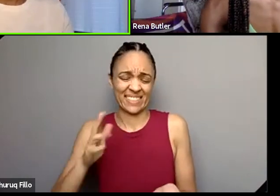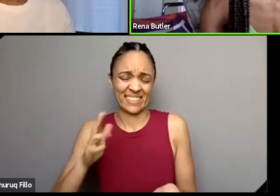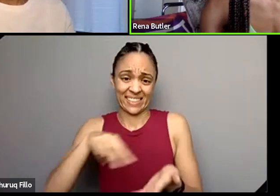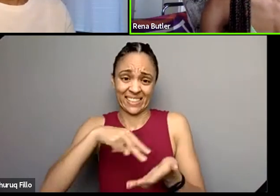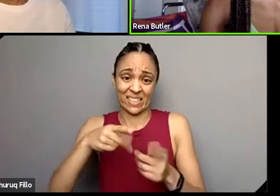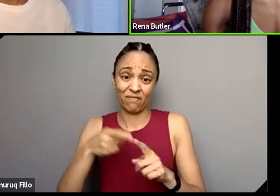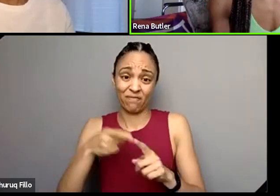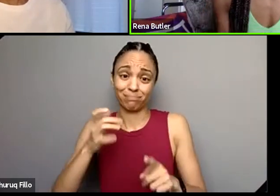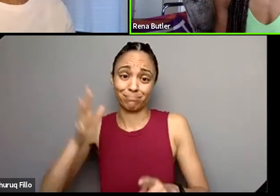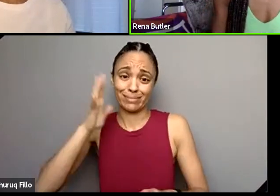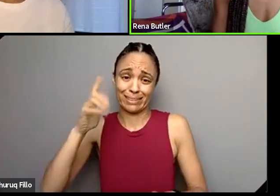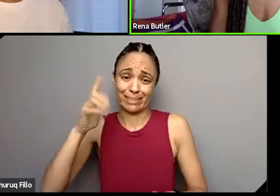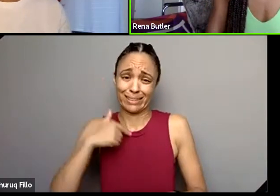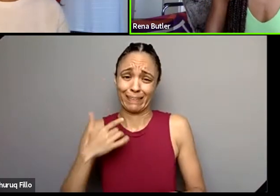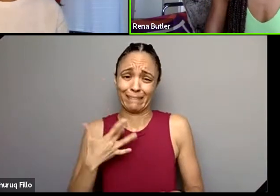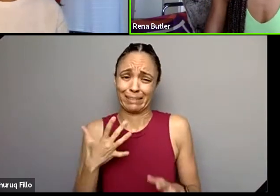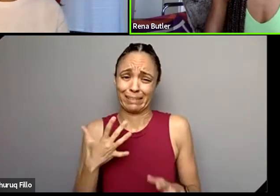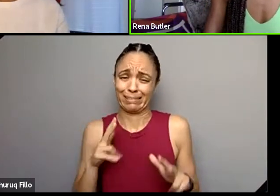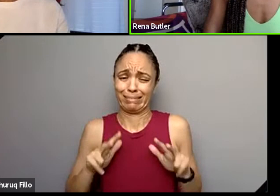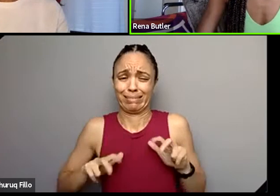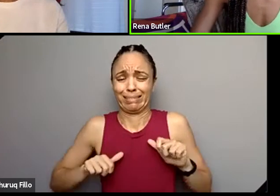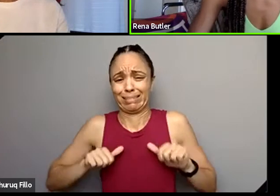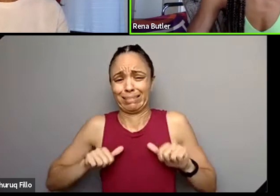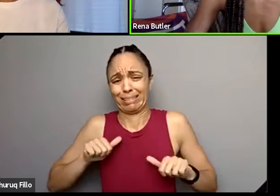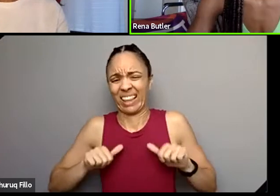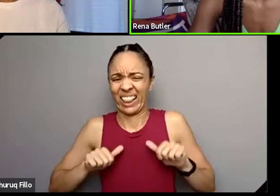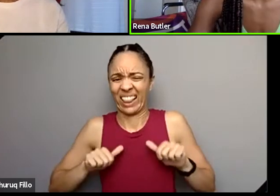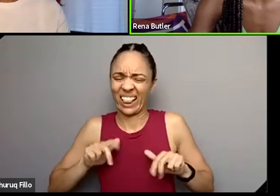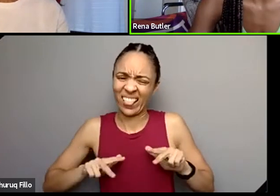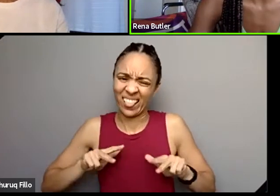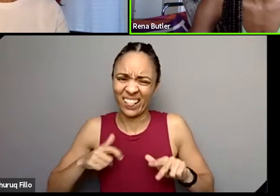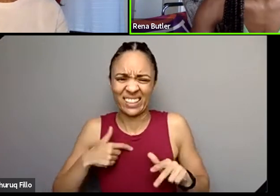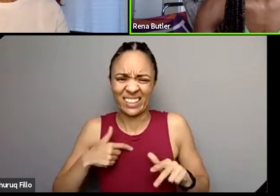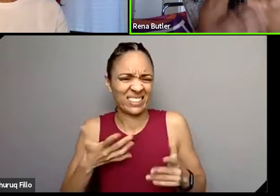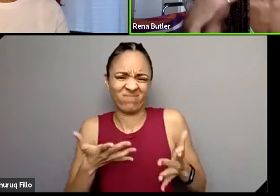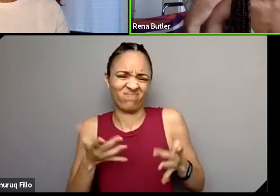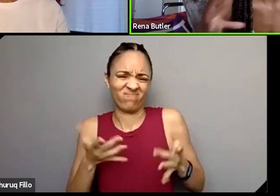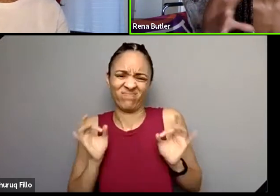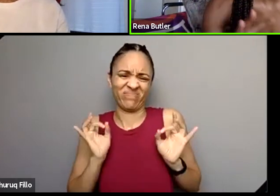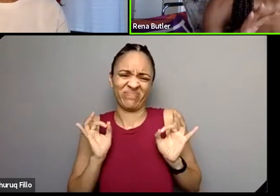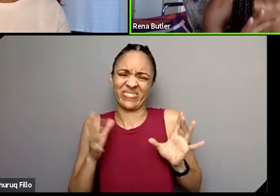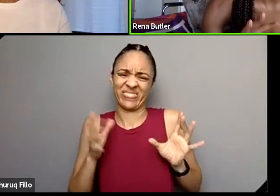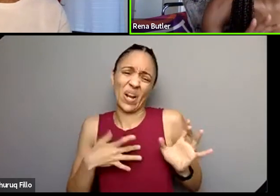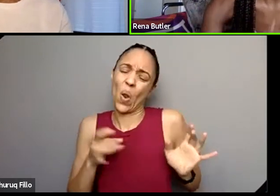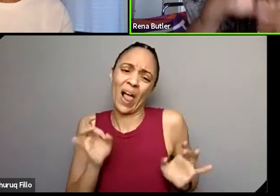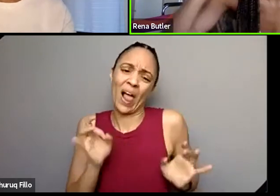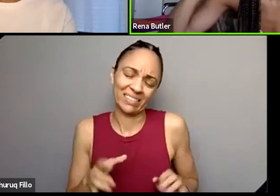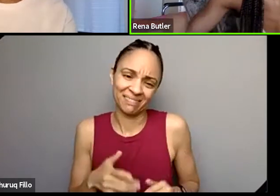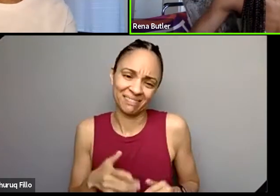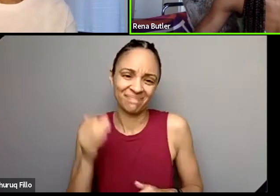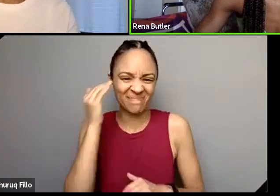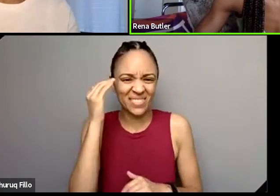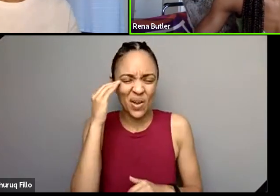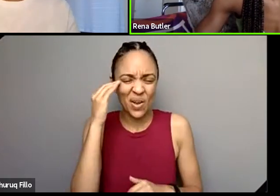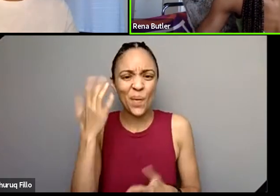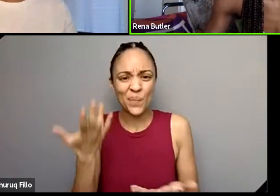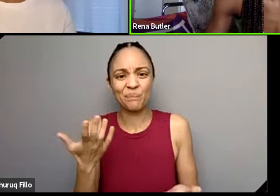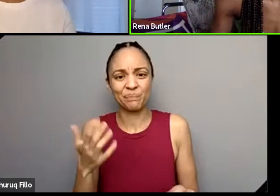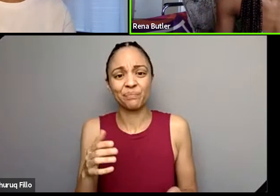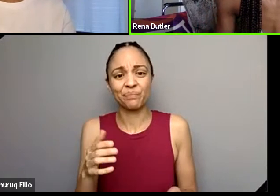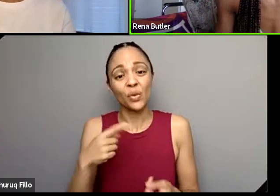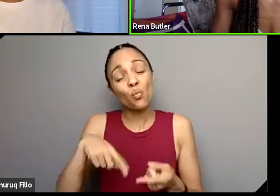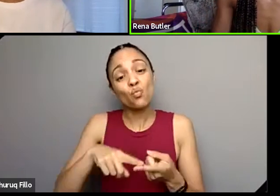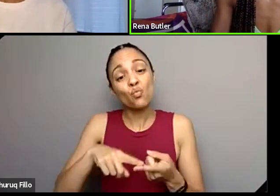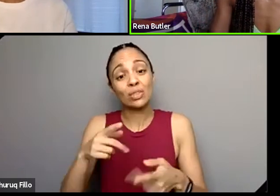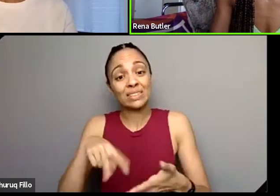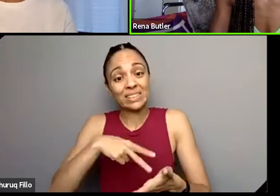the choices, because also I think there's something to when you're still dancing full time and then creating in